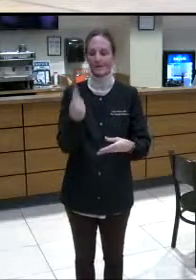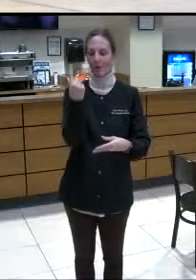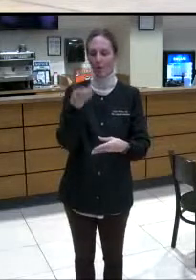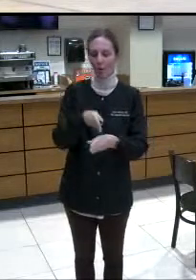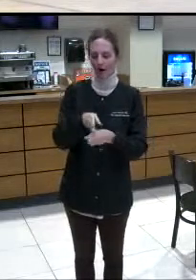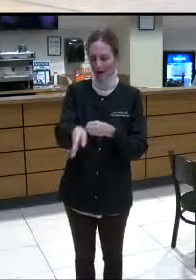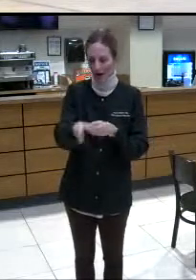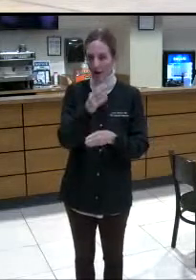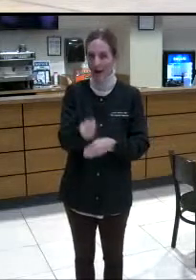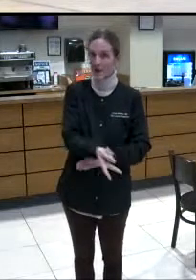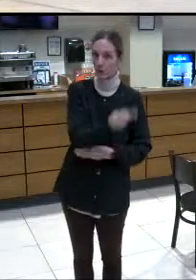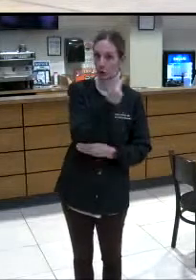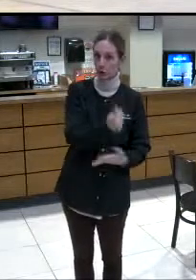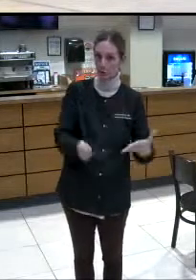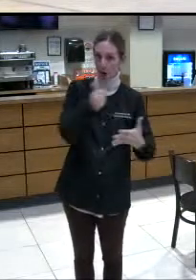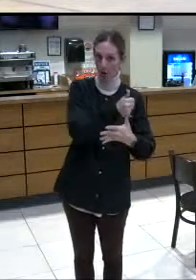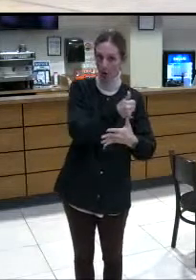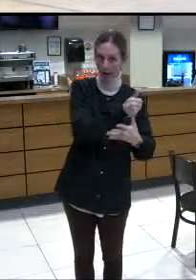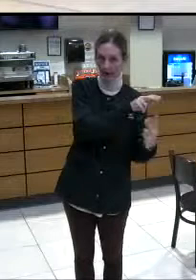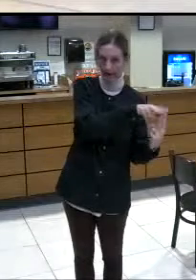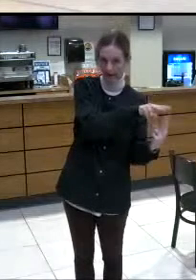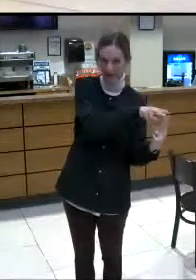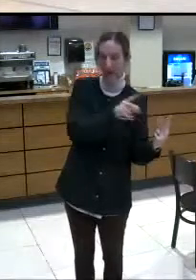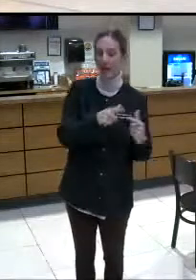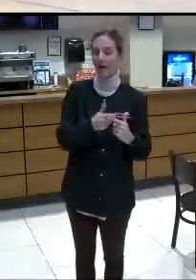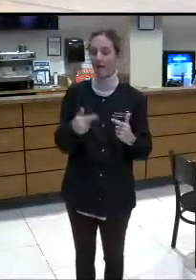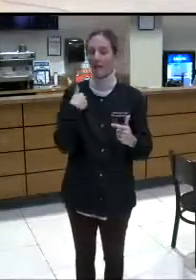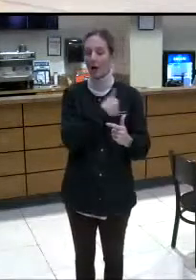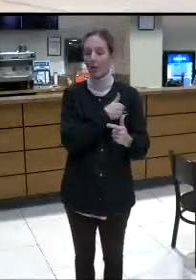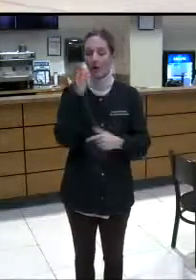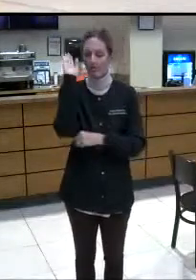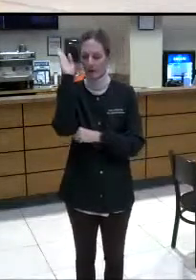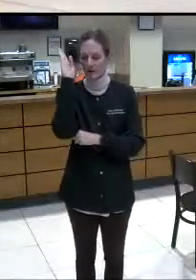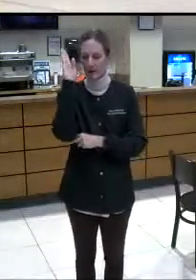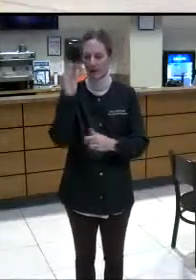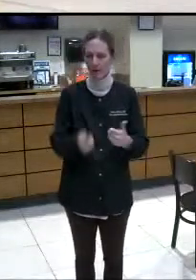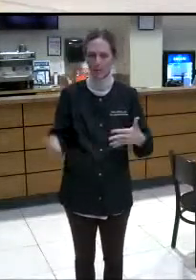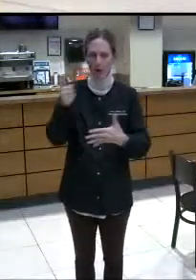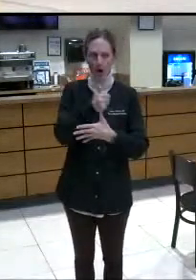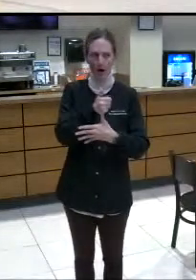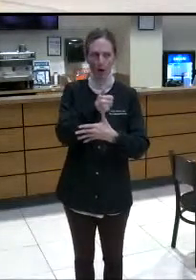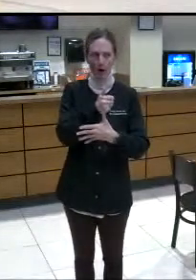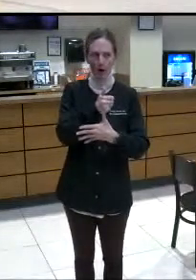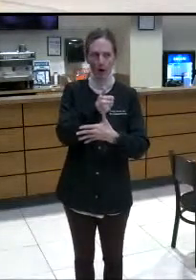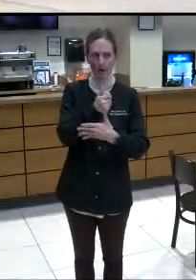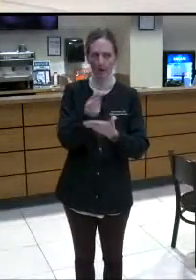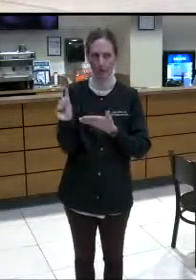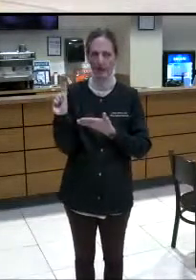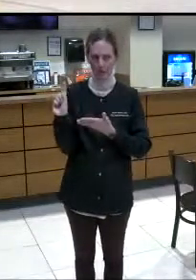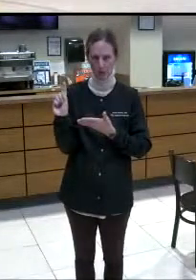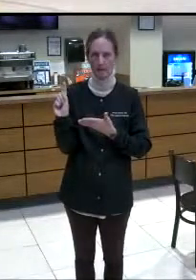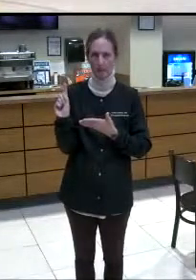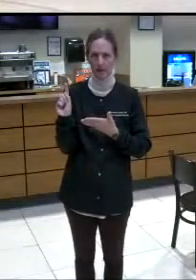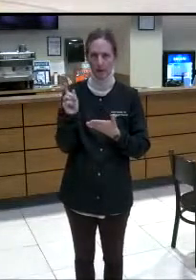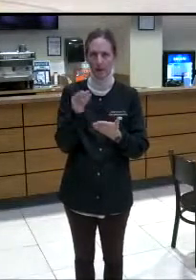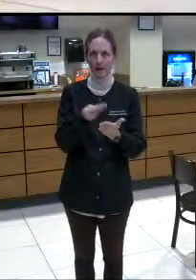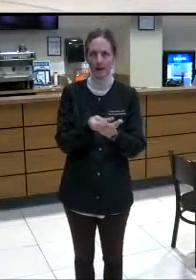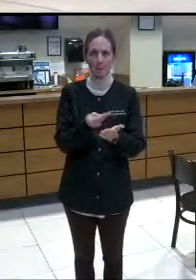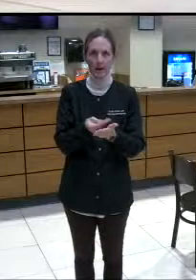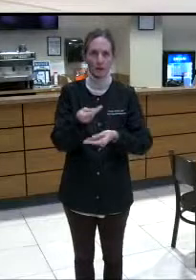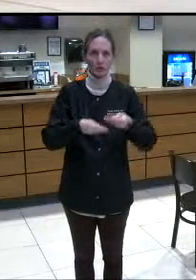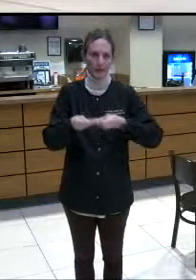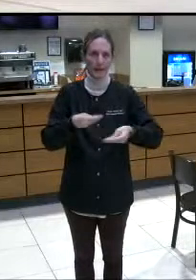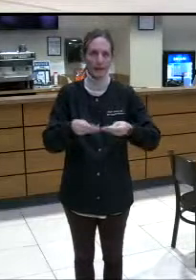of the priorities, and then we presented a priority last week, I think, in budgeting in finance,